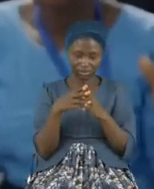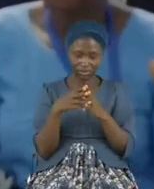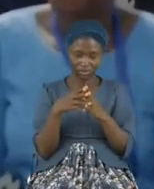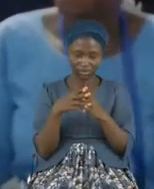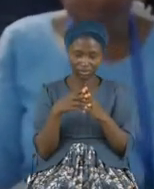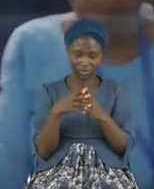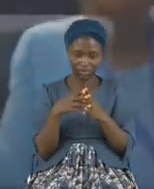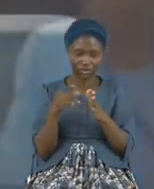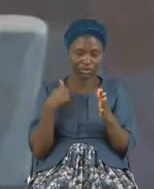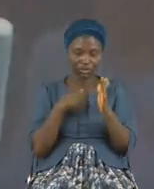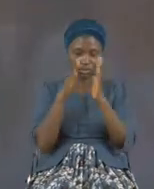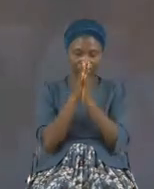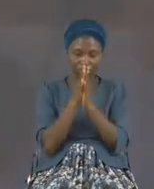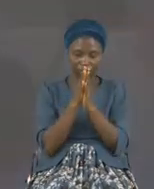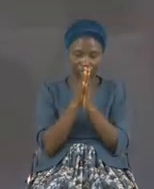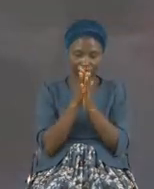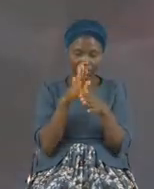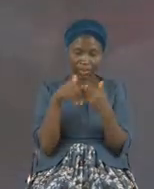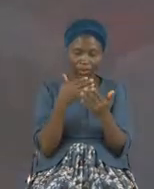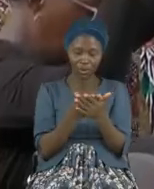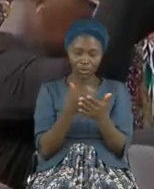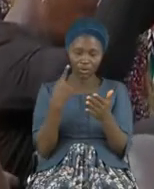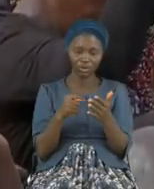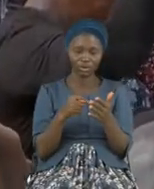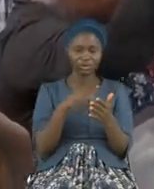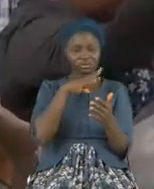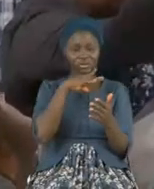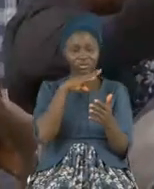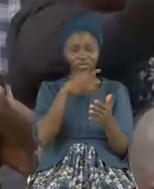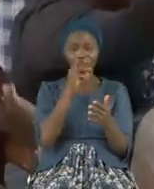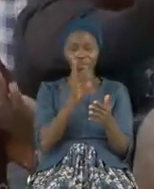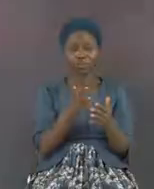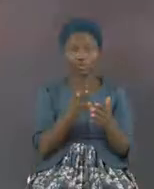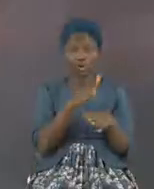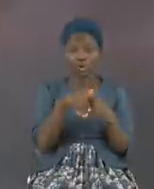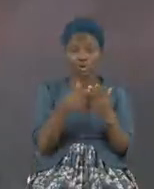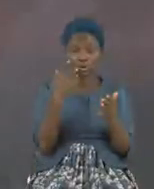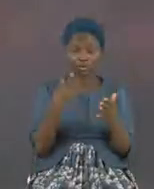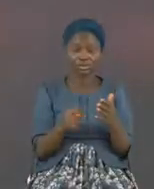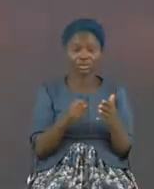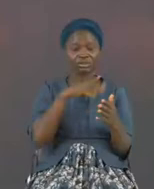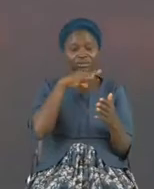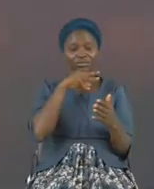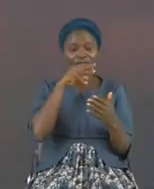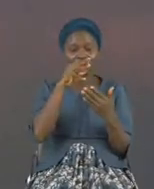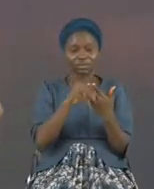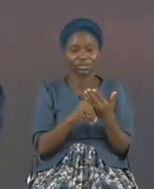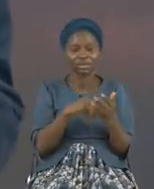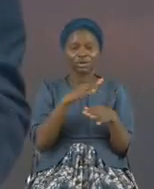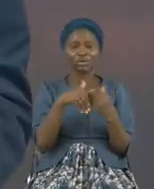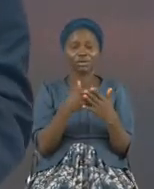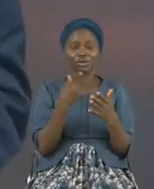We pray all the dirty water, all the defilement, all the